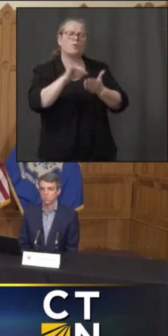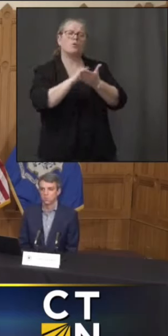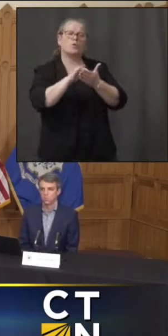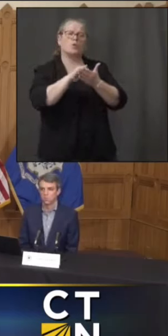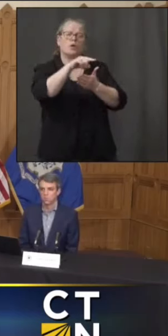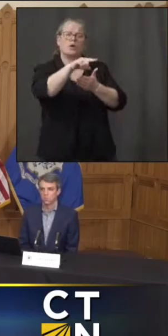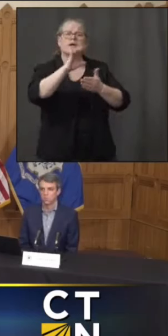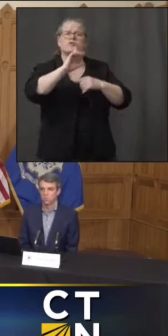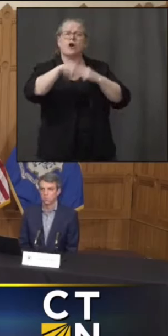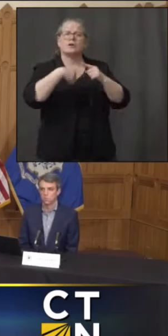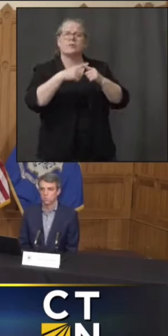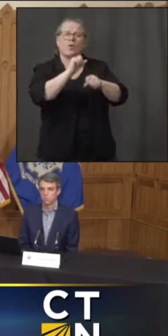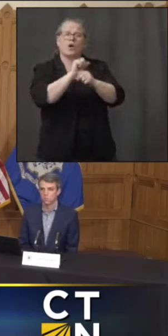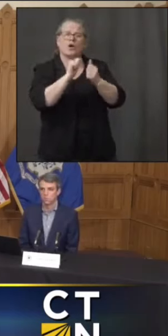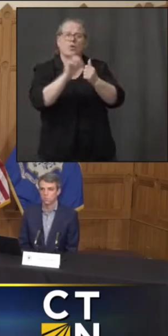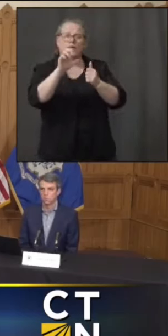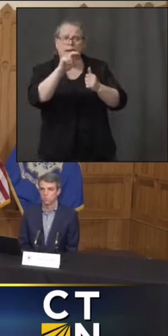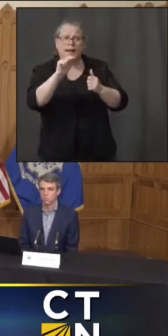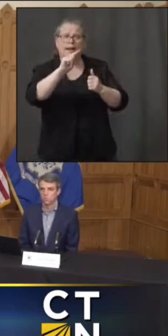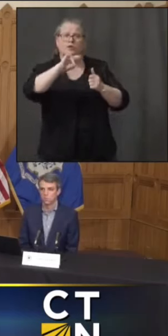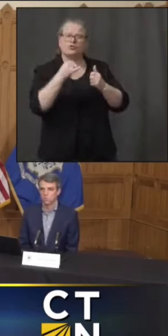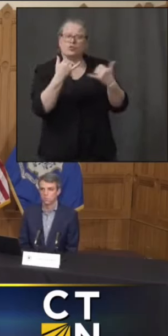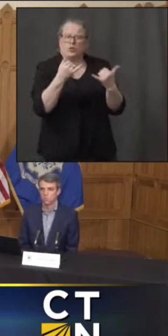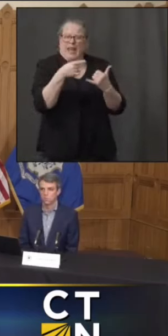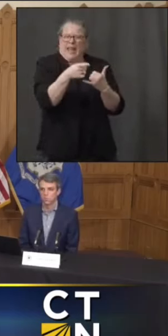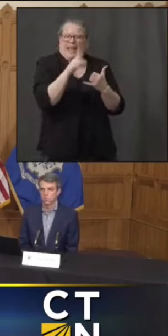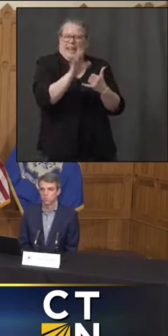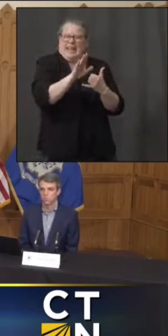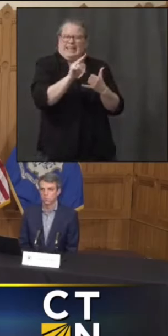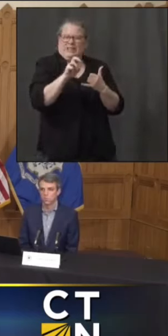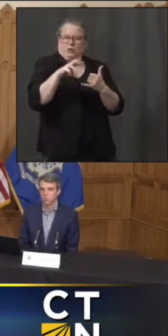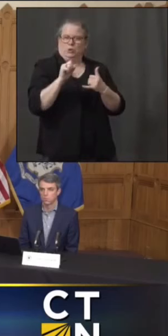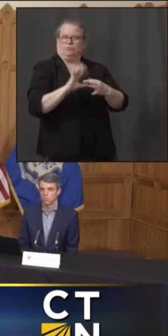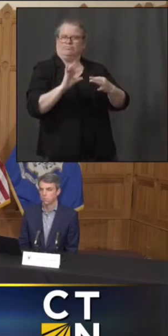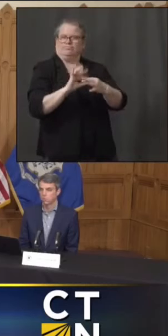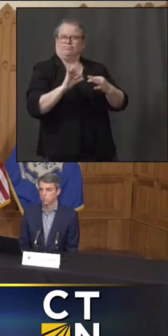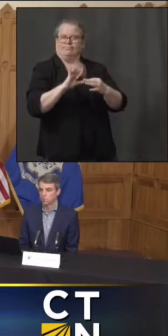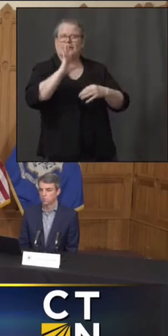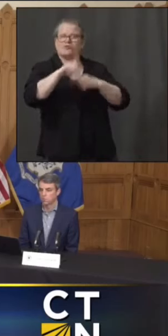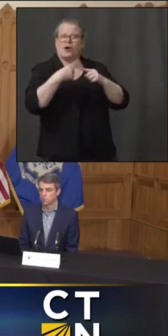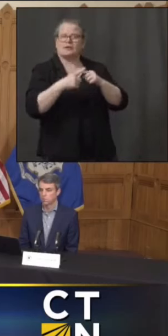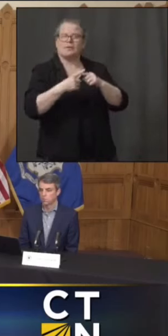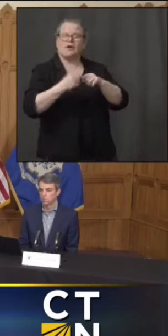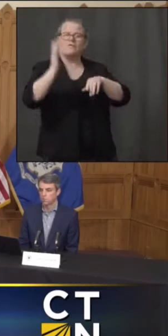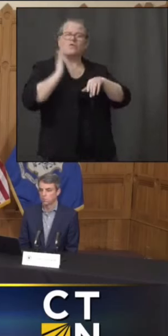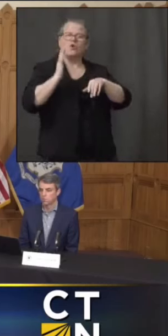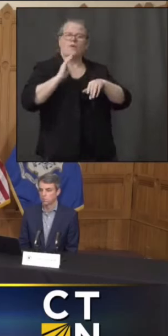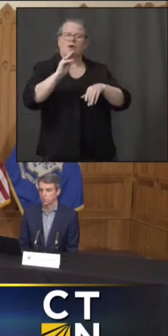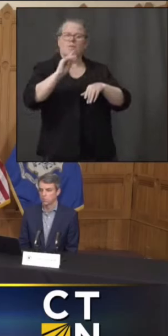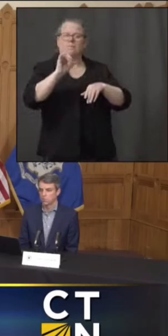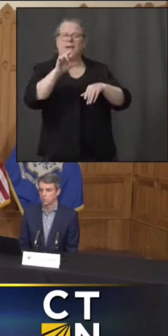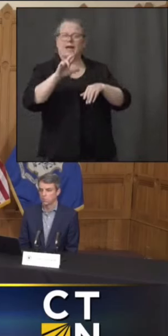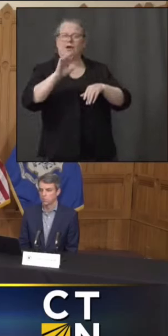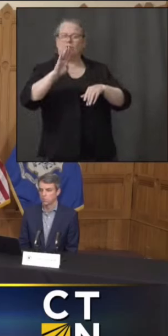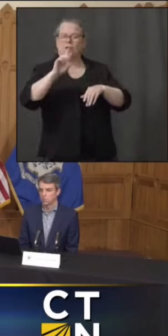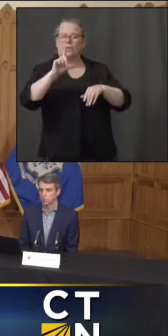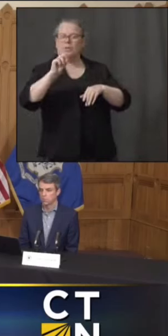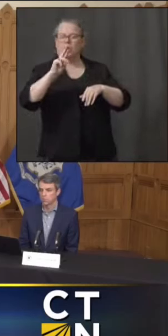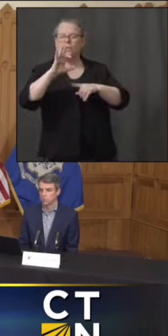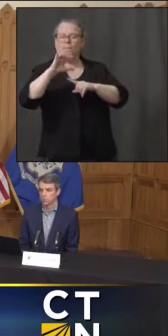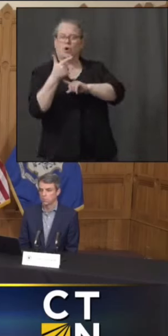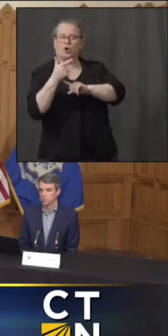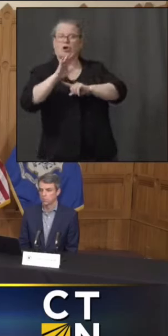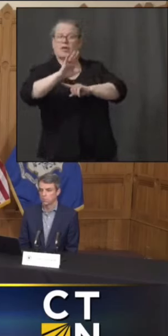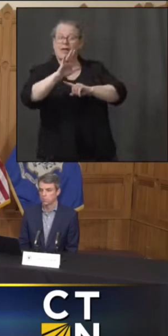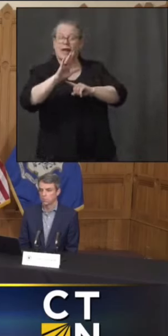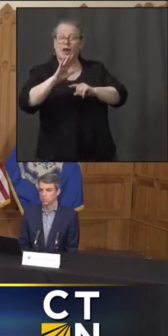with Connecticut and New Jersey? Because he had mentioned former Mayor Bloomberg's foundation. And are they going to be working with Microsoft as